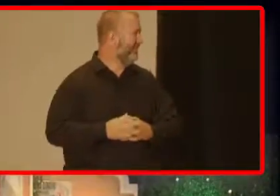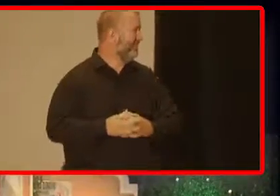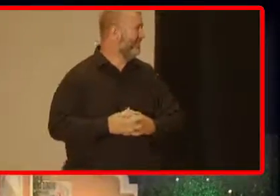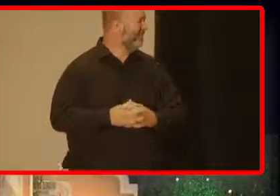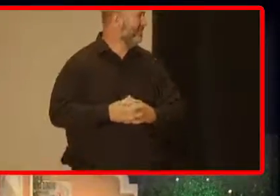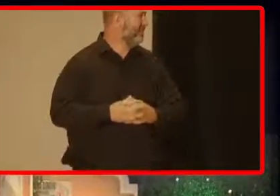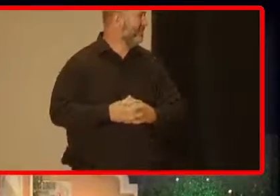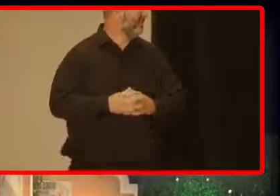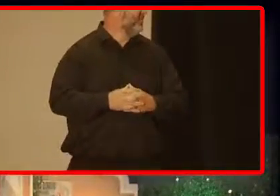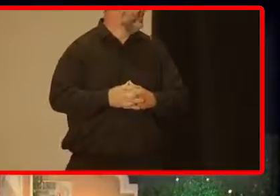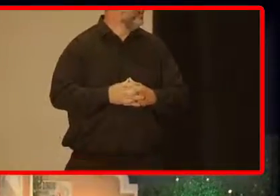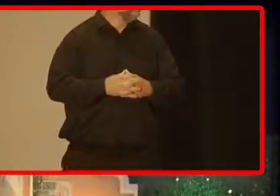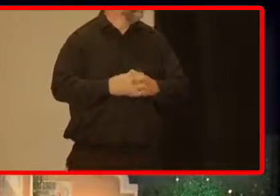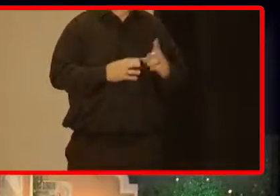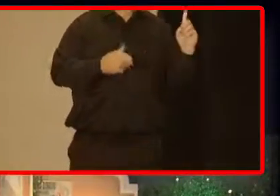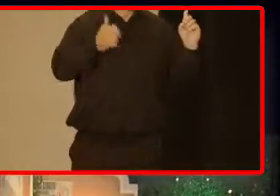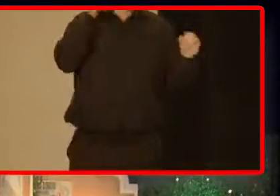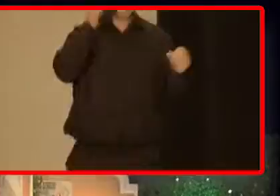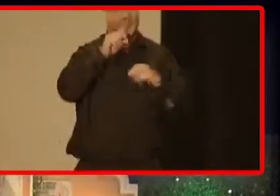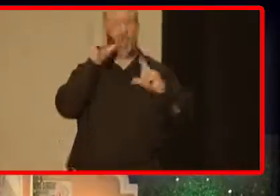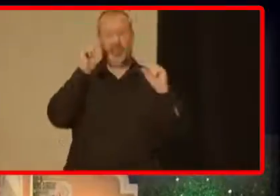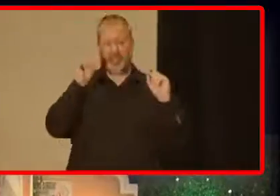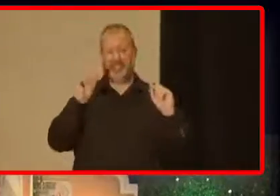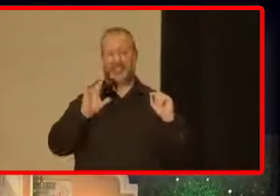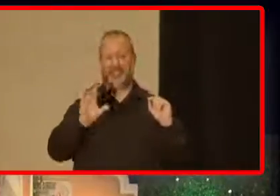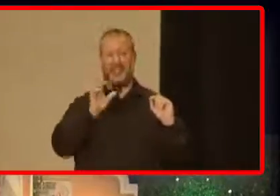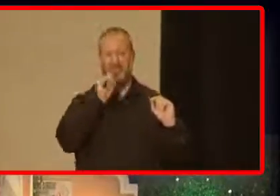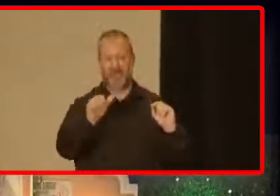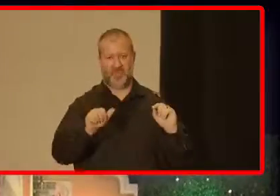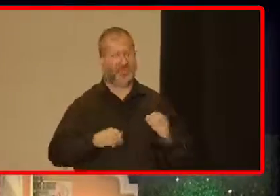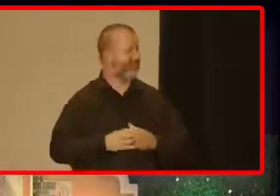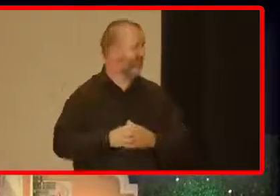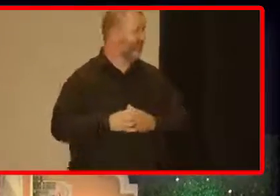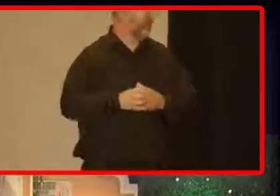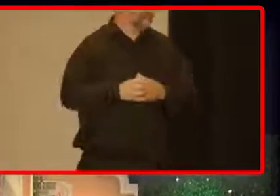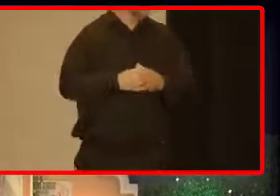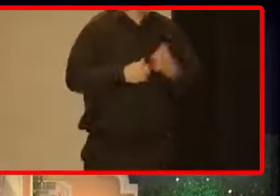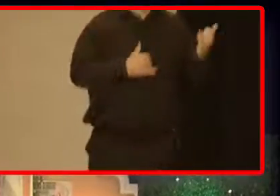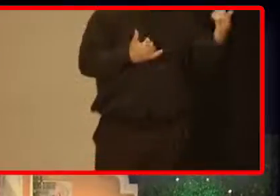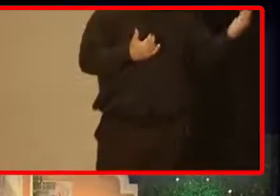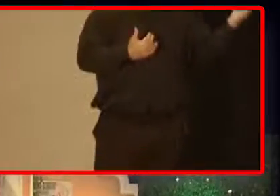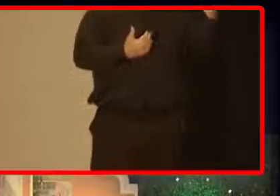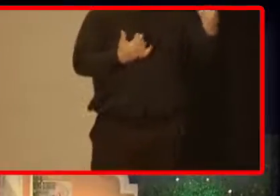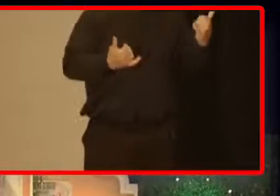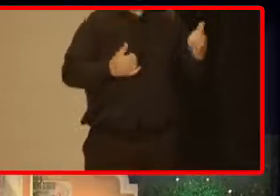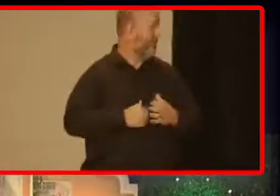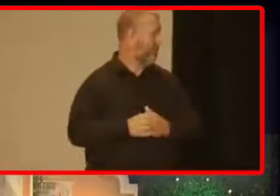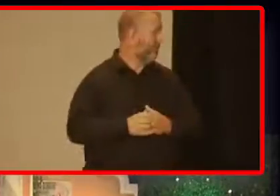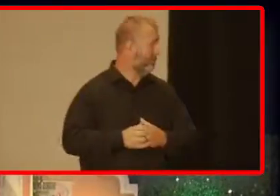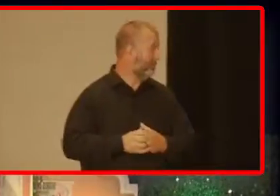Remember, don't be late, okay? All right, so here they all are coming up.